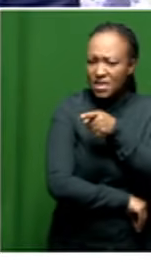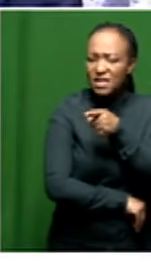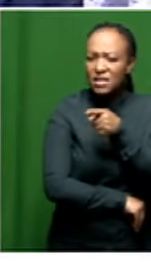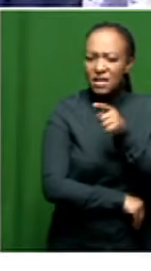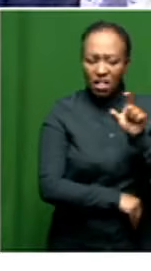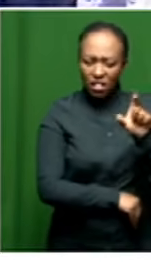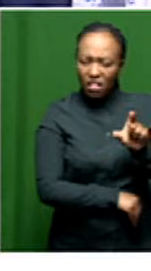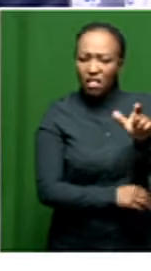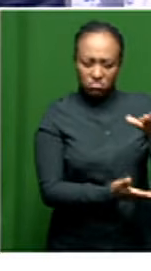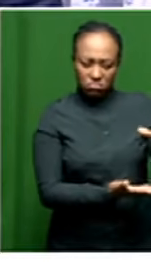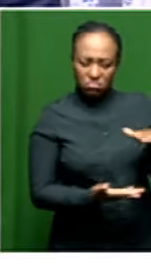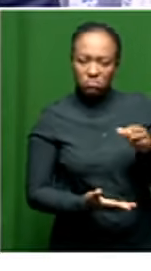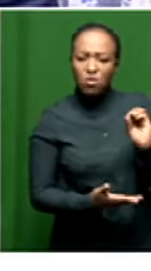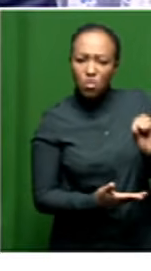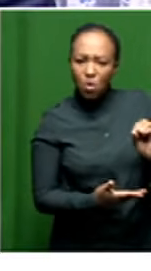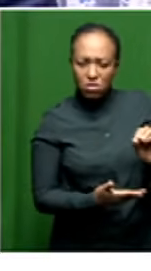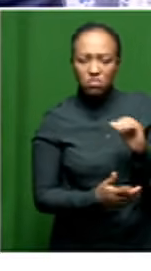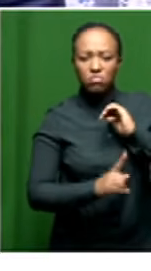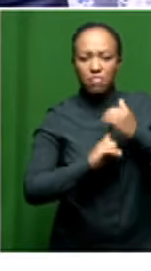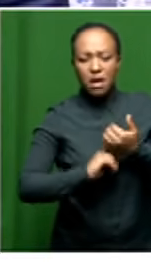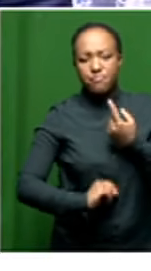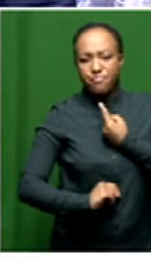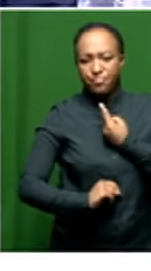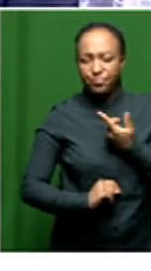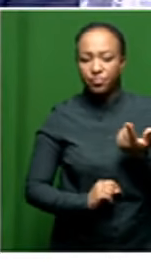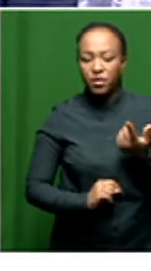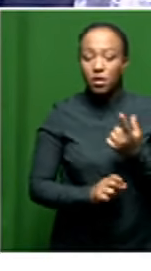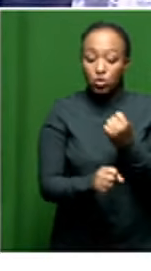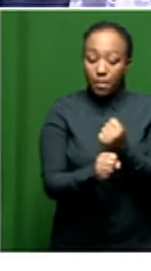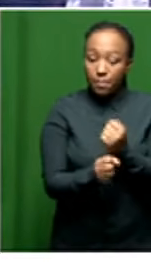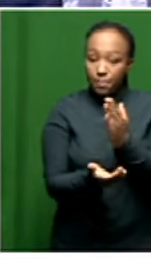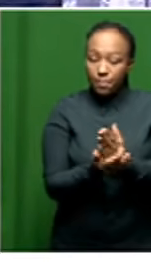protect ourselves and the opportunity to ensure